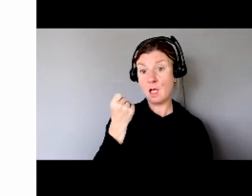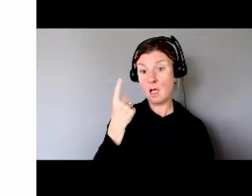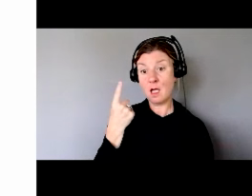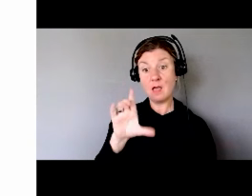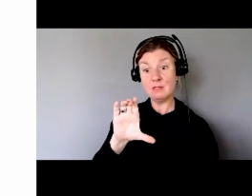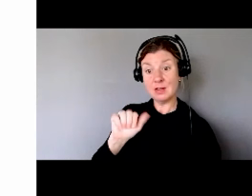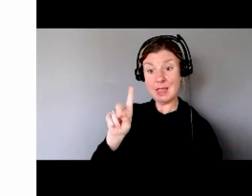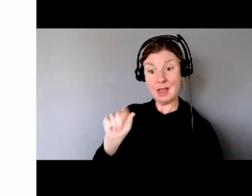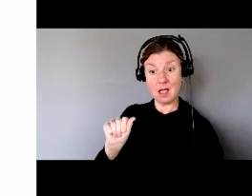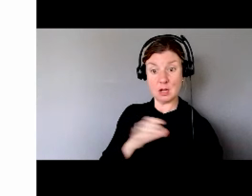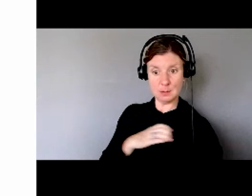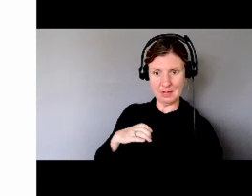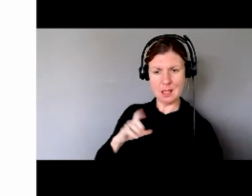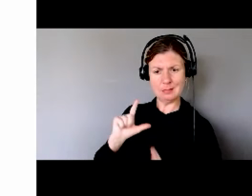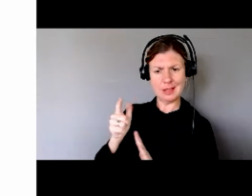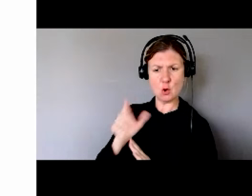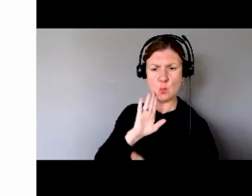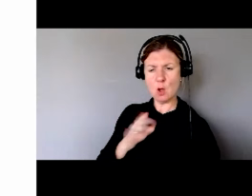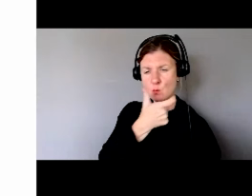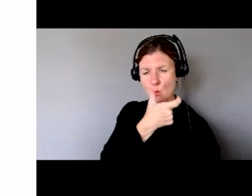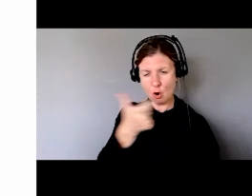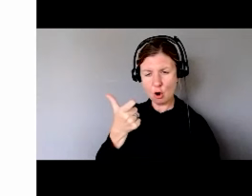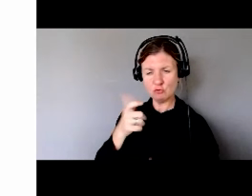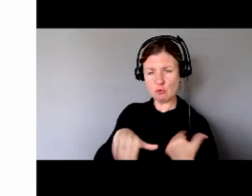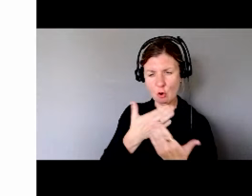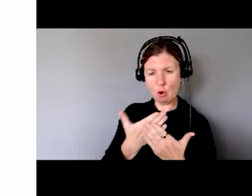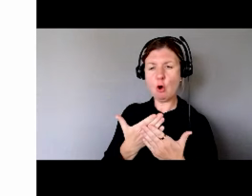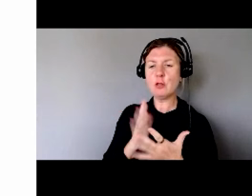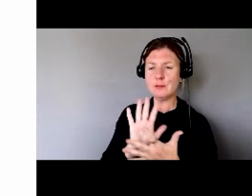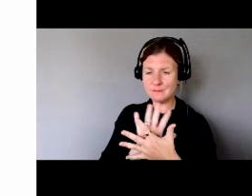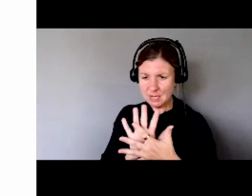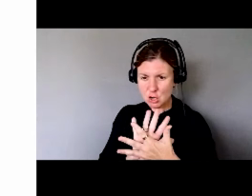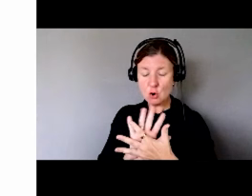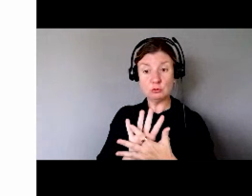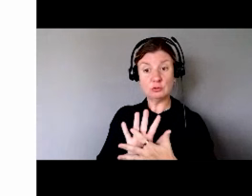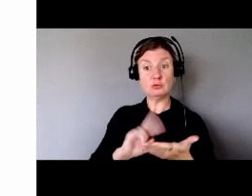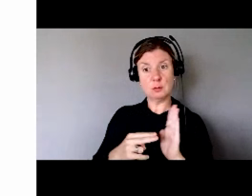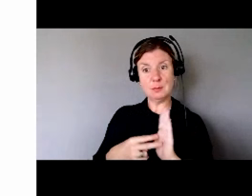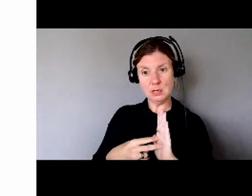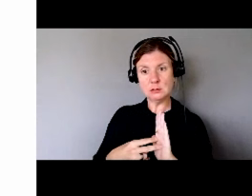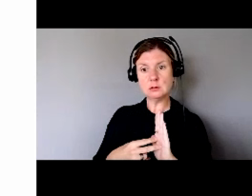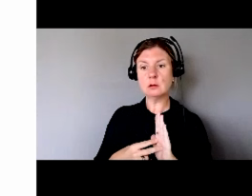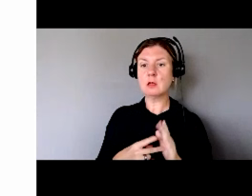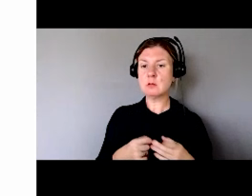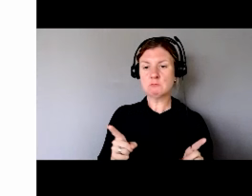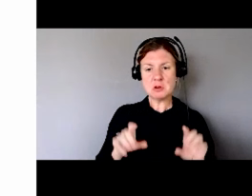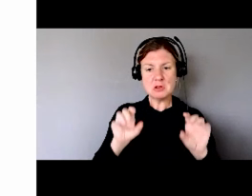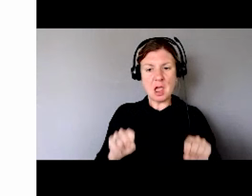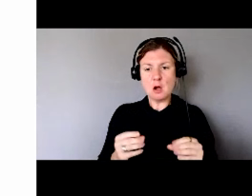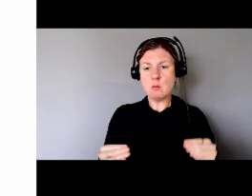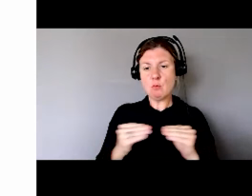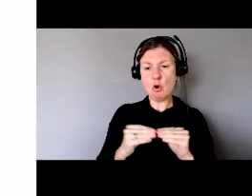the interviews afterward. This helps to maintain their anonymity and impartiality.